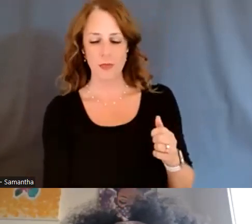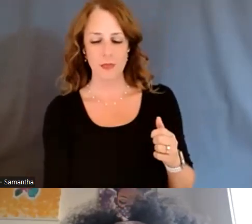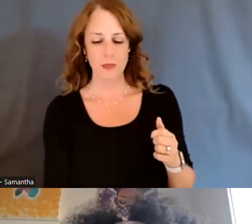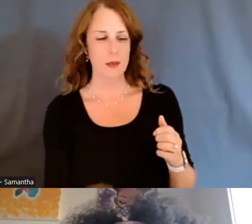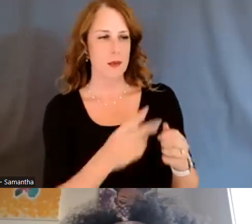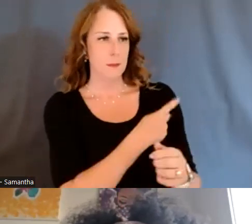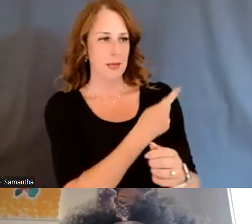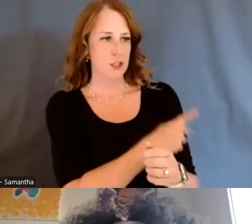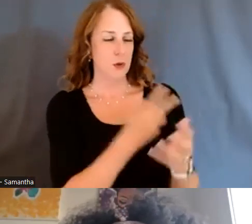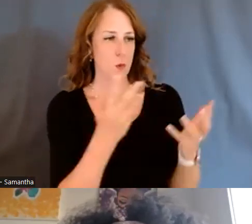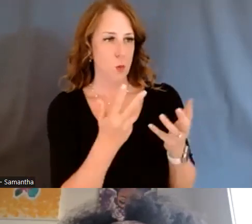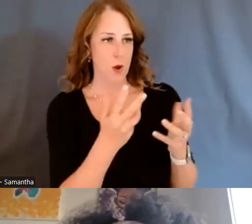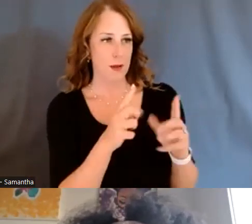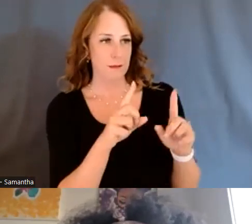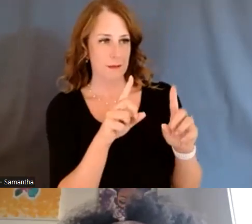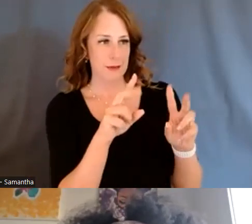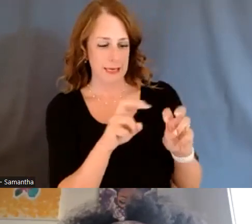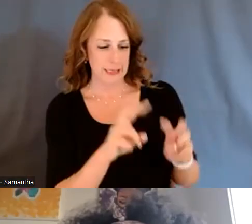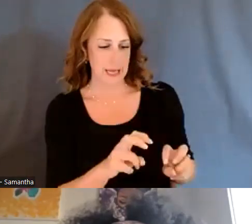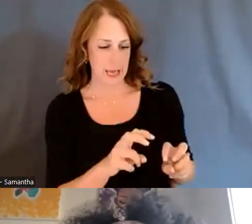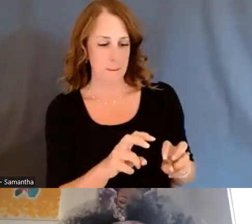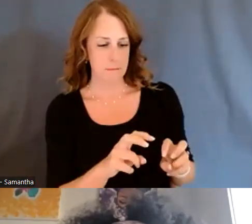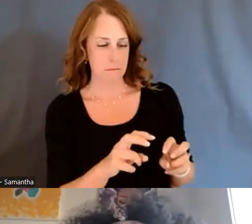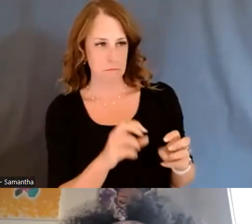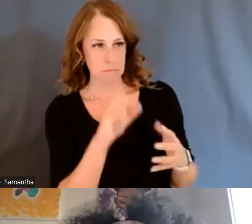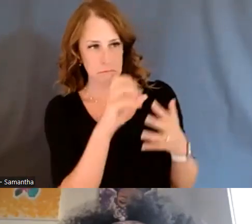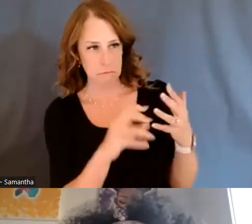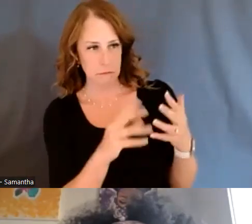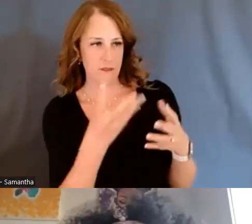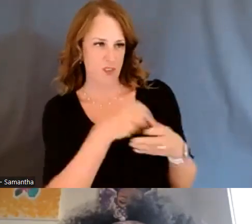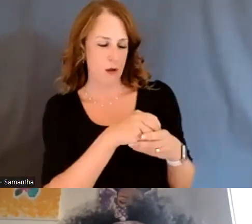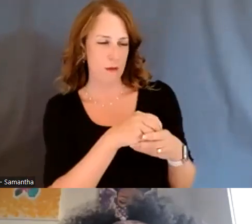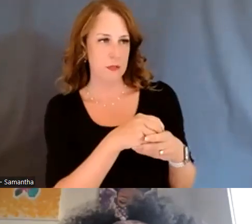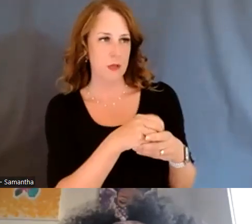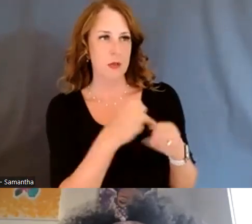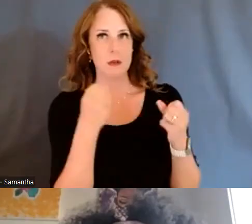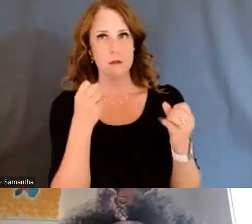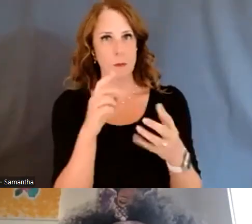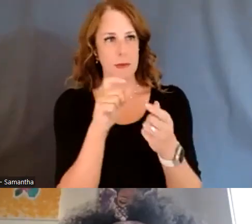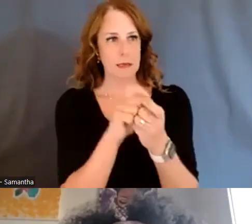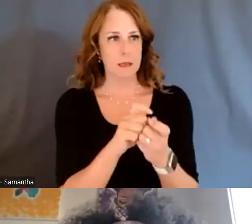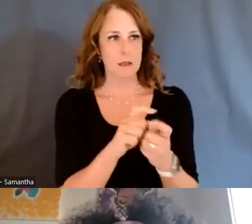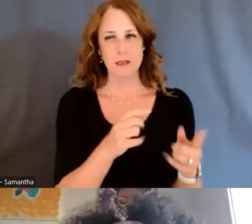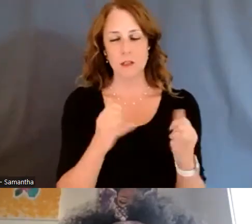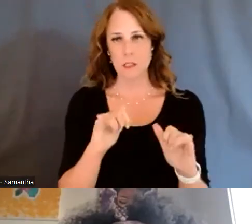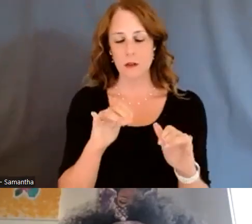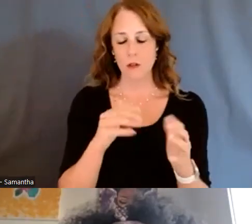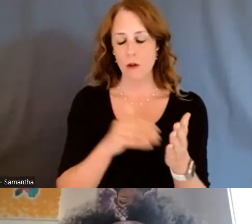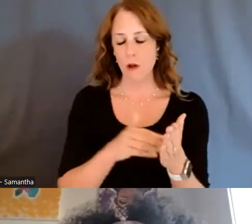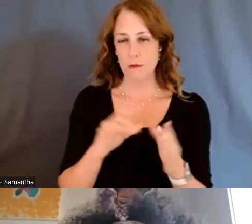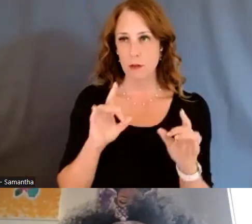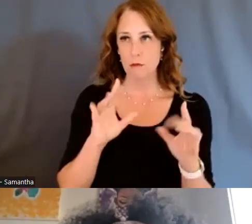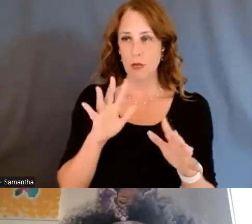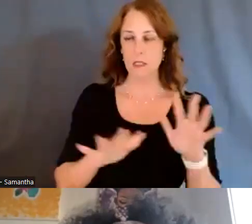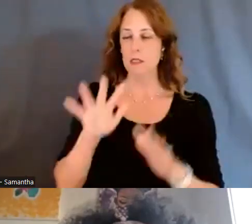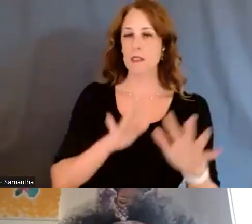entails. They can take that in, but all the other details, because there's so many and they're kind of in crisis mode when we're with them,